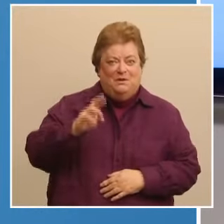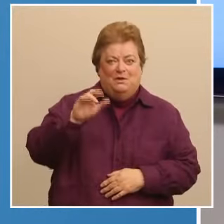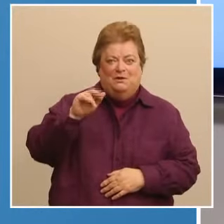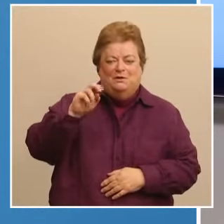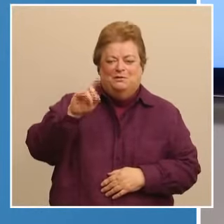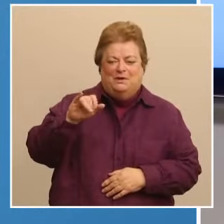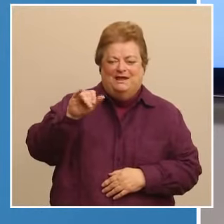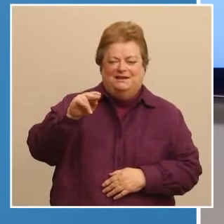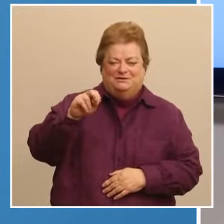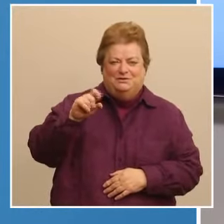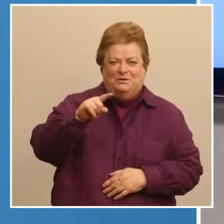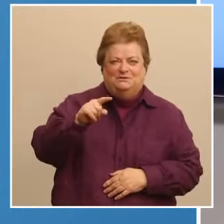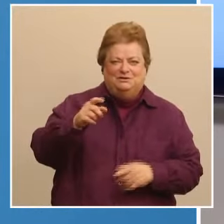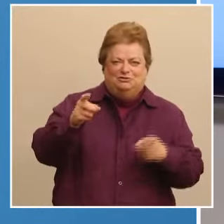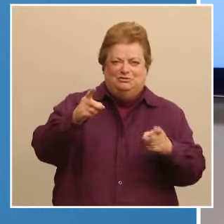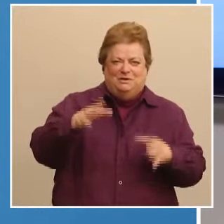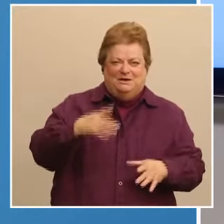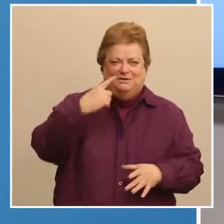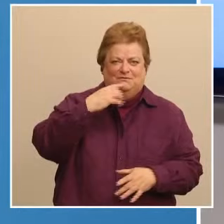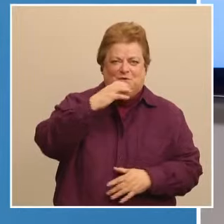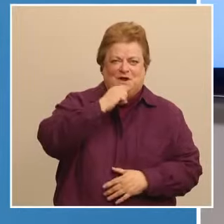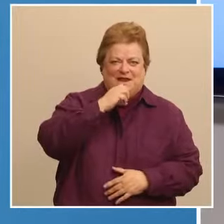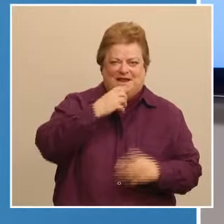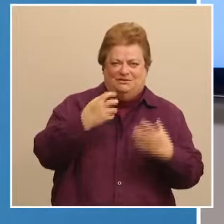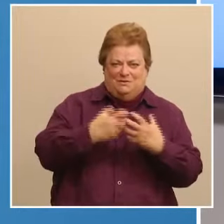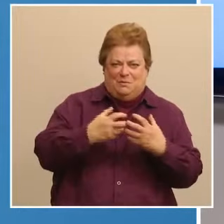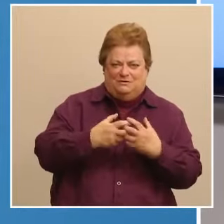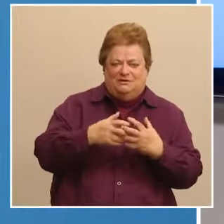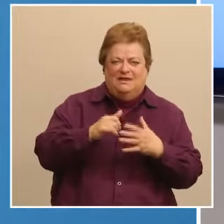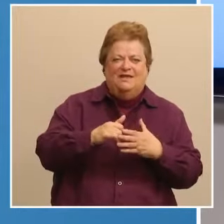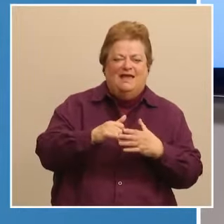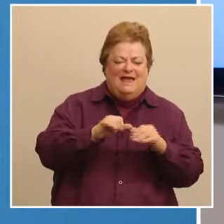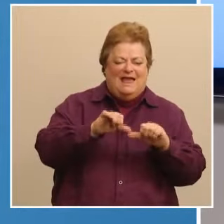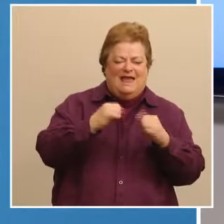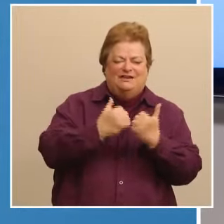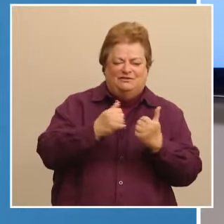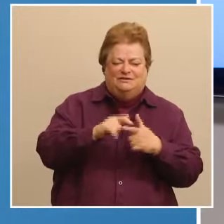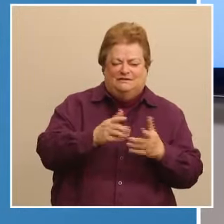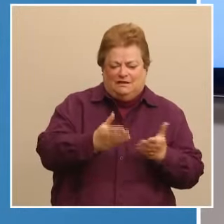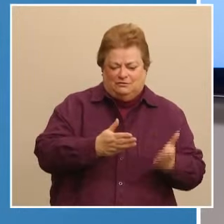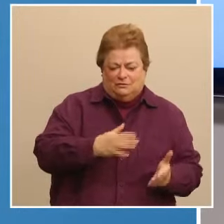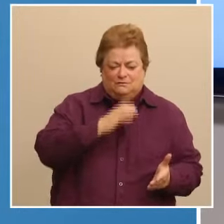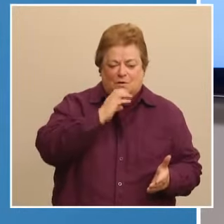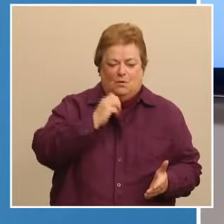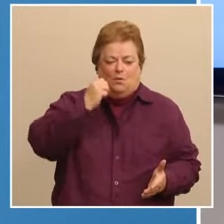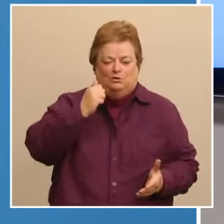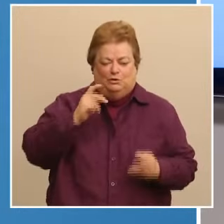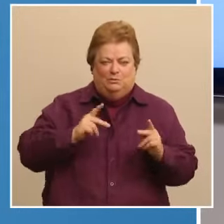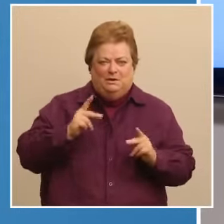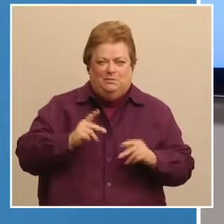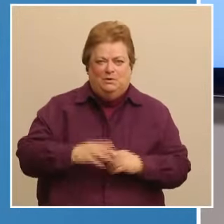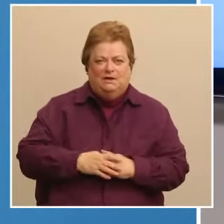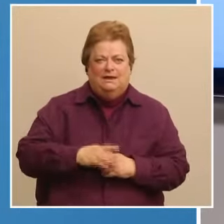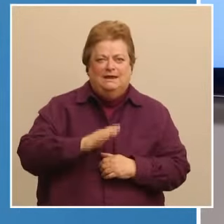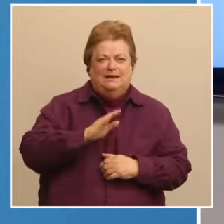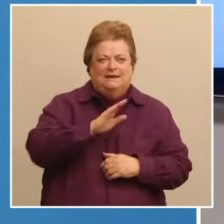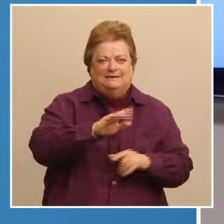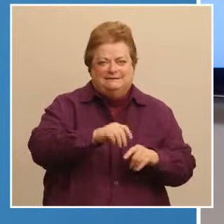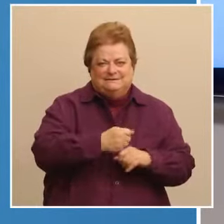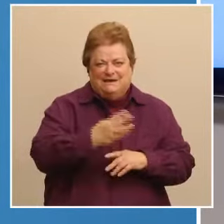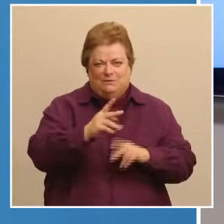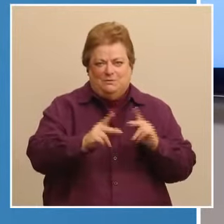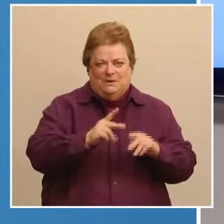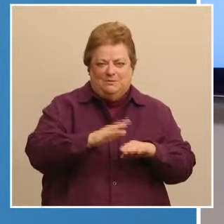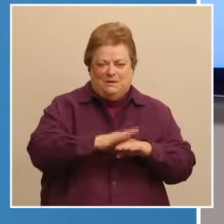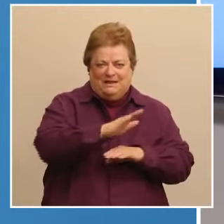Jones is the director of Aging Partners, an agency that serves our older residents every day. He and several members of his team were